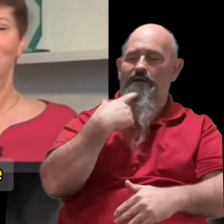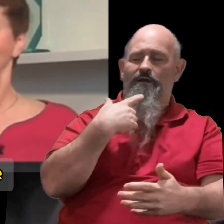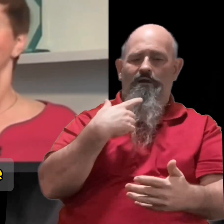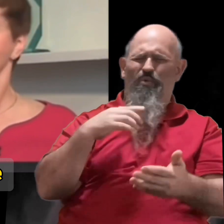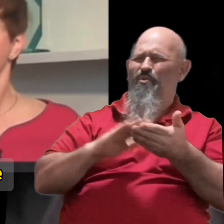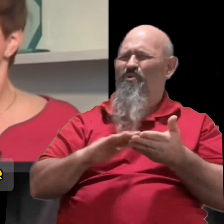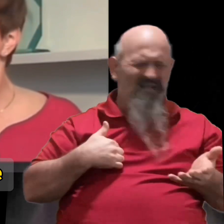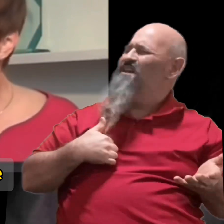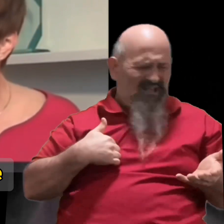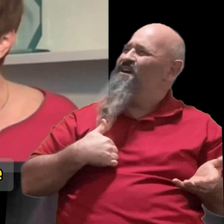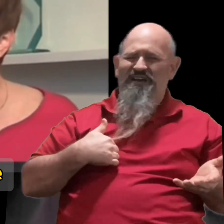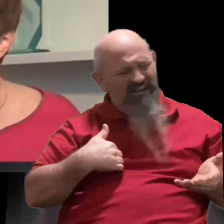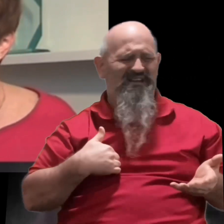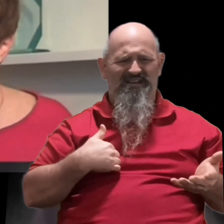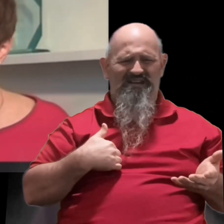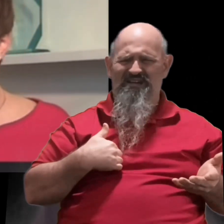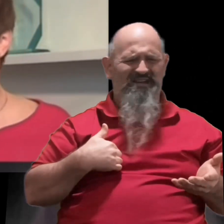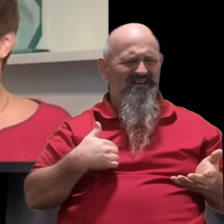going, excuse me?